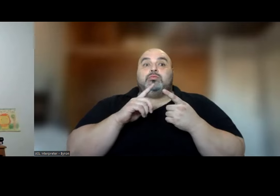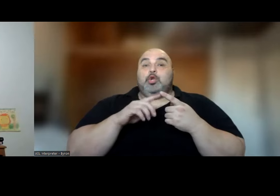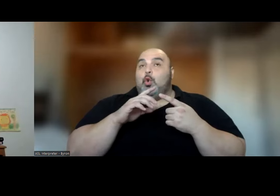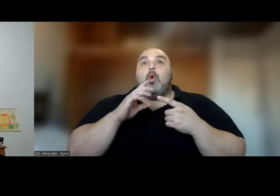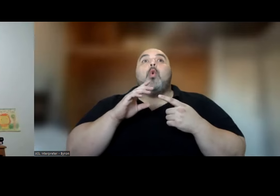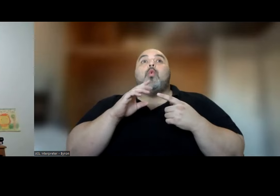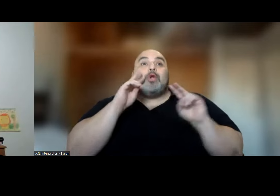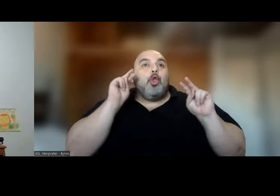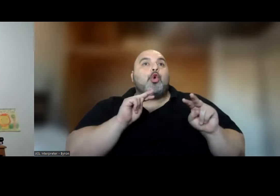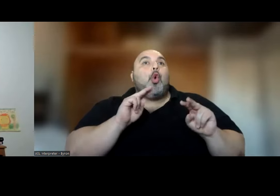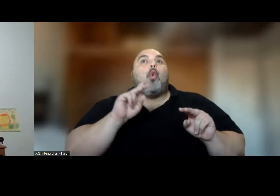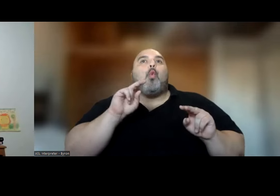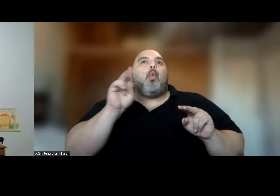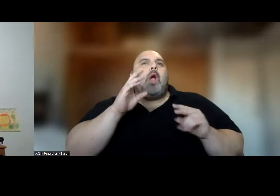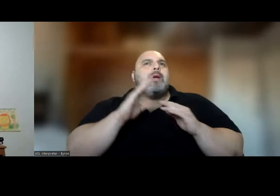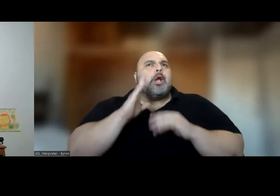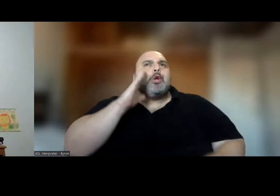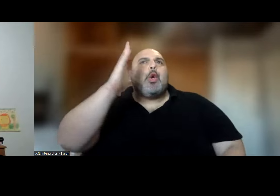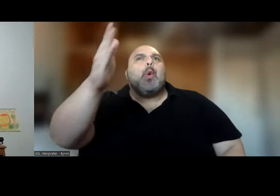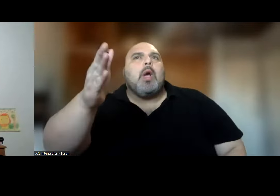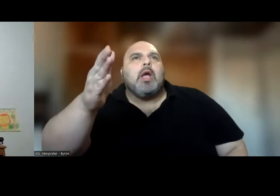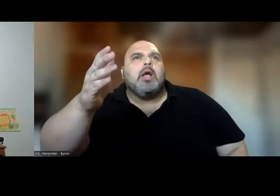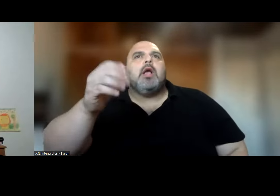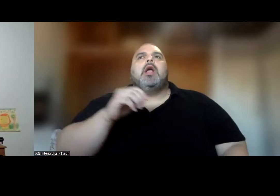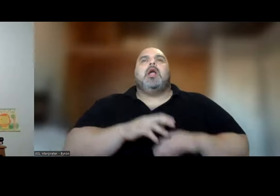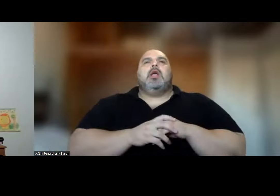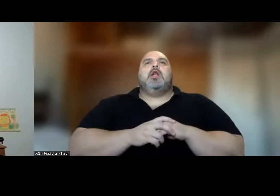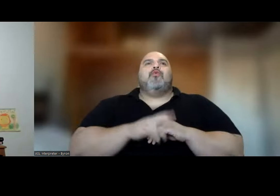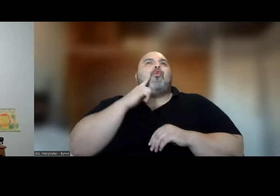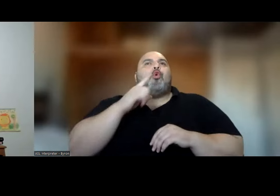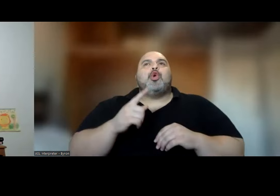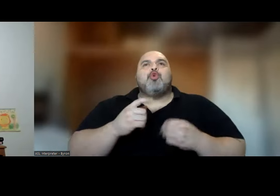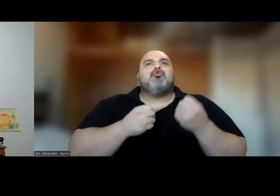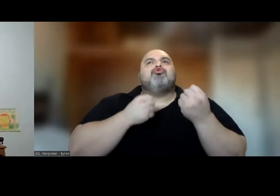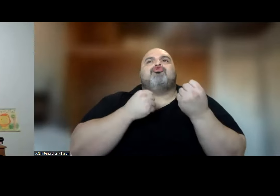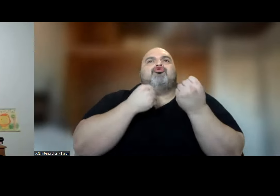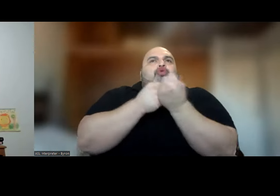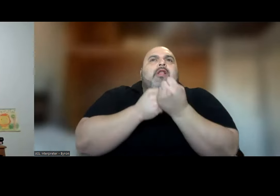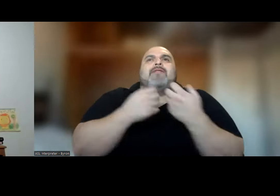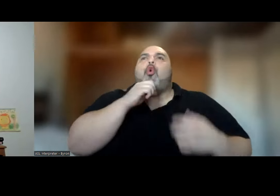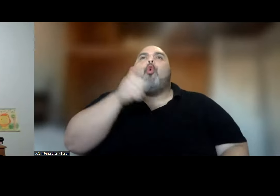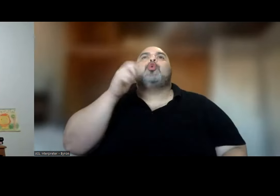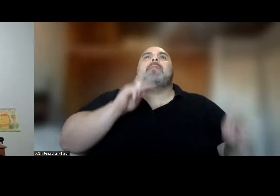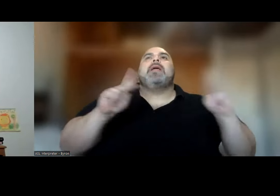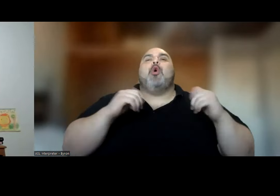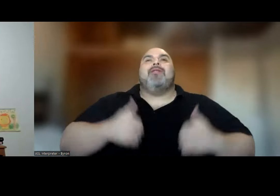going to both support and garner the strength of older adults and Californians living with